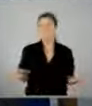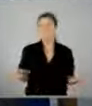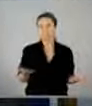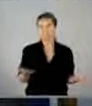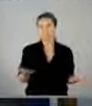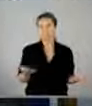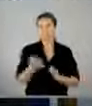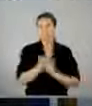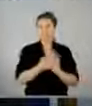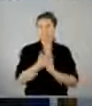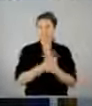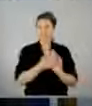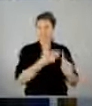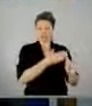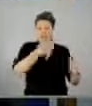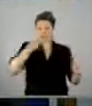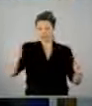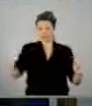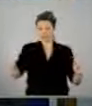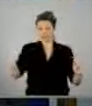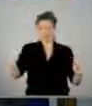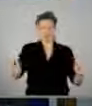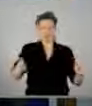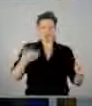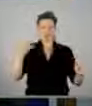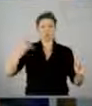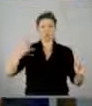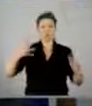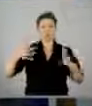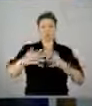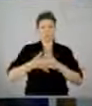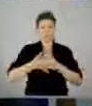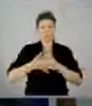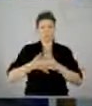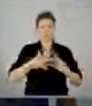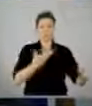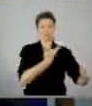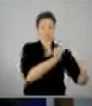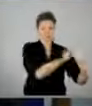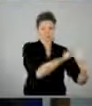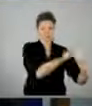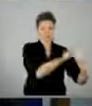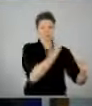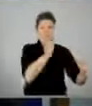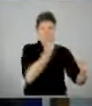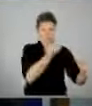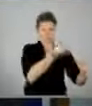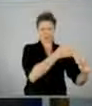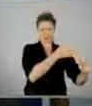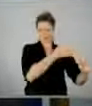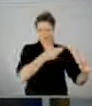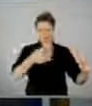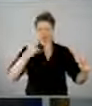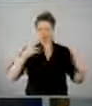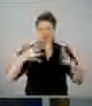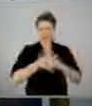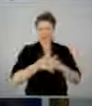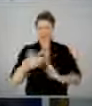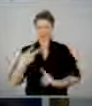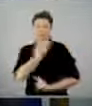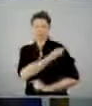when there was a 12-week interval between doses, and this is what Atagi, the advisory group, has recommended, but